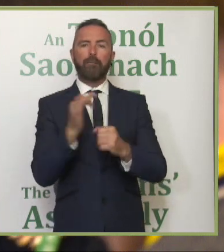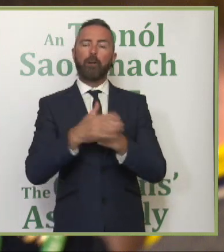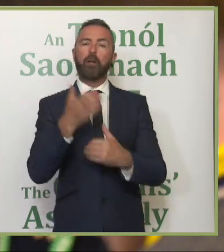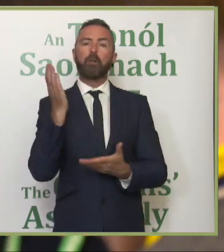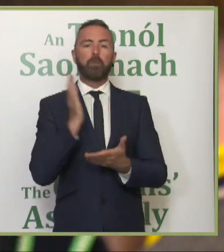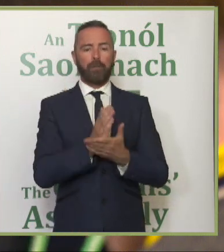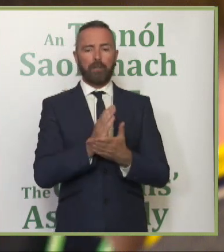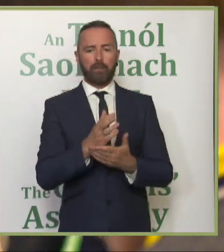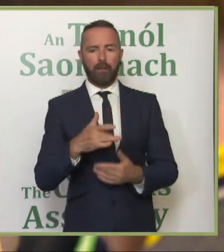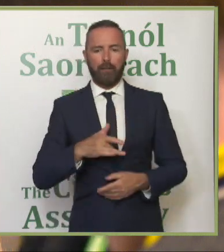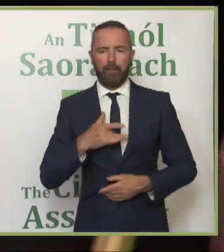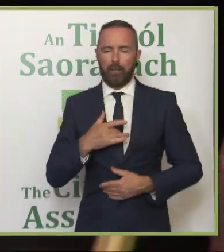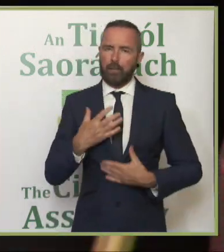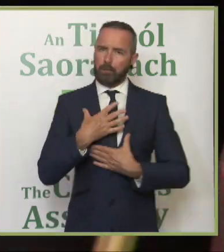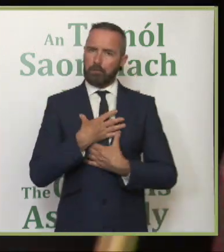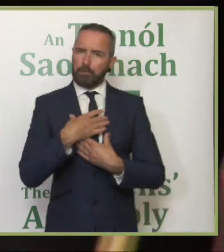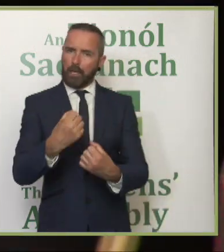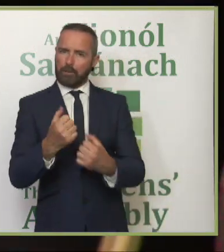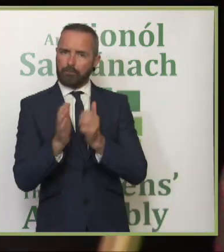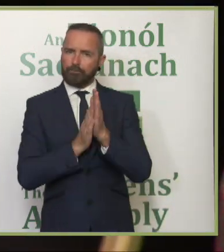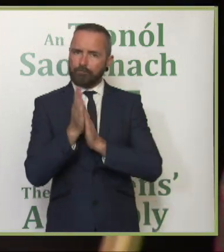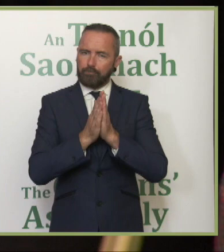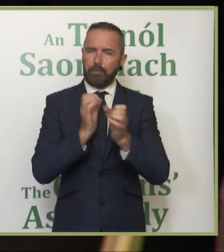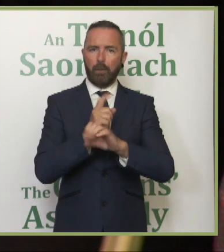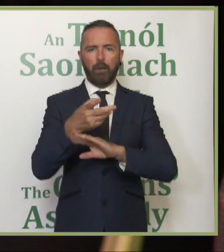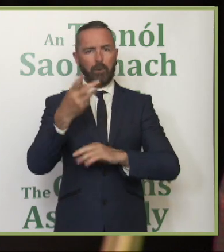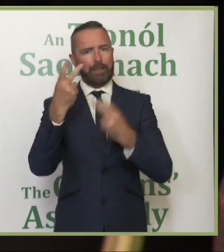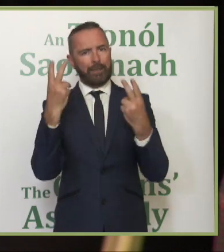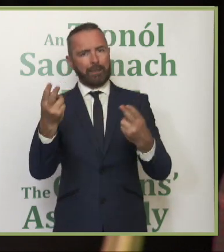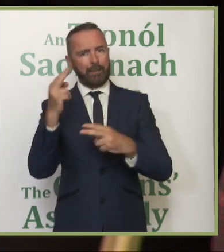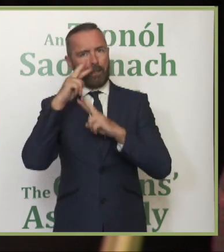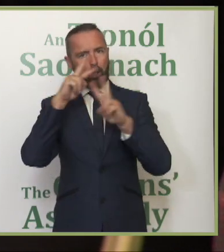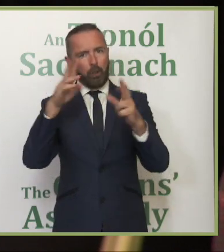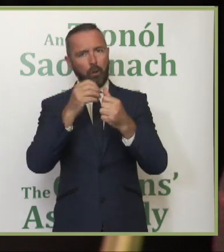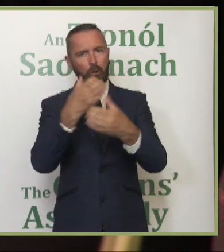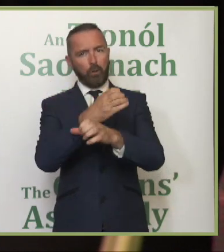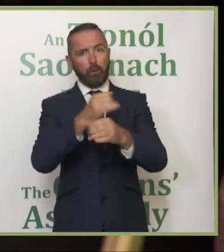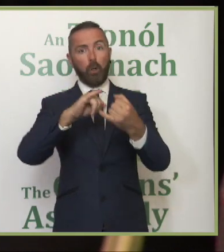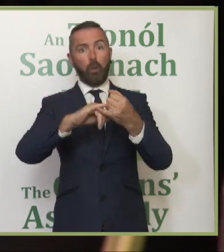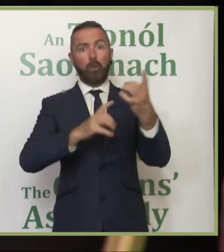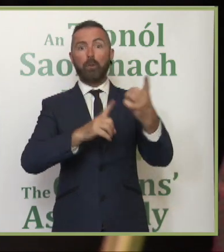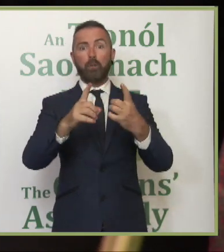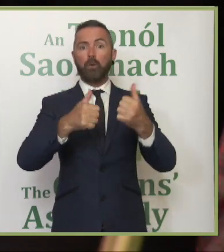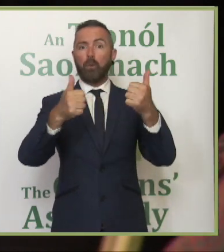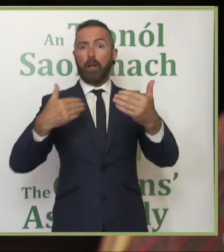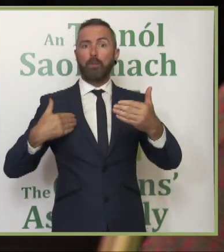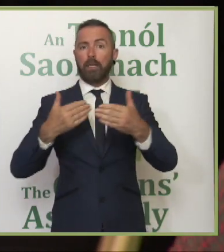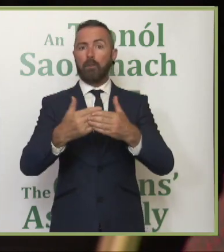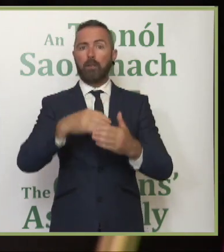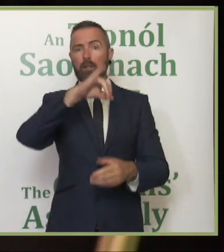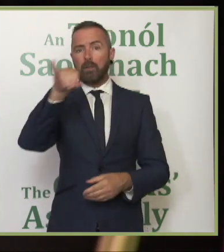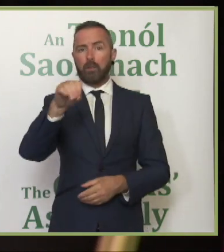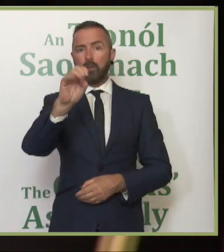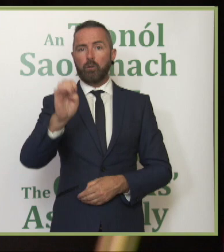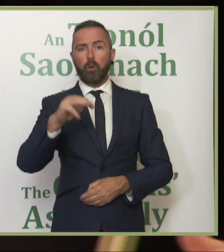passionately about, and I think we need to look at countries that seem to be doing it well. And Joe mentioned Iceland. This is